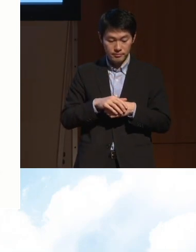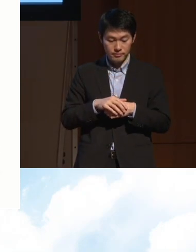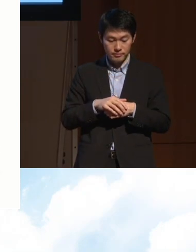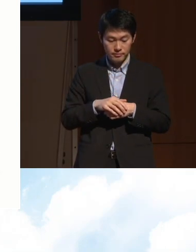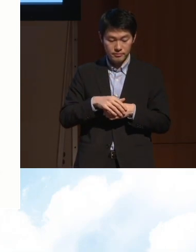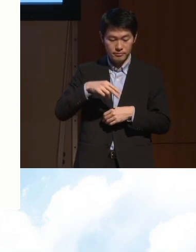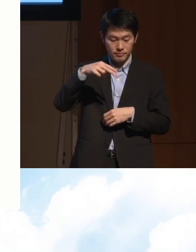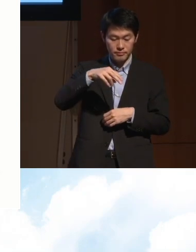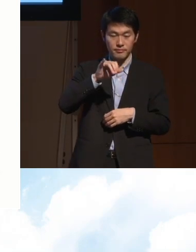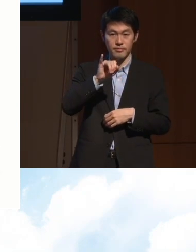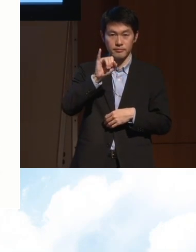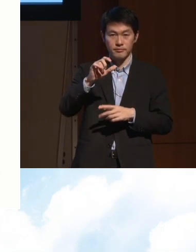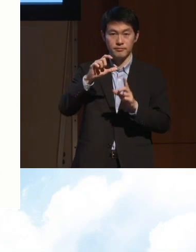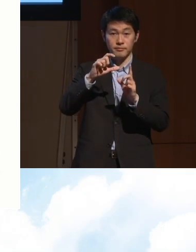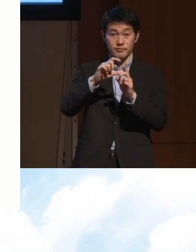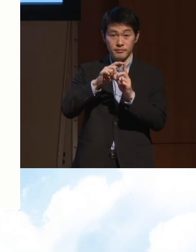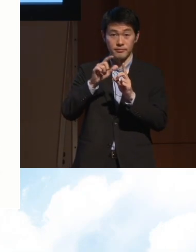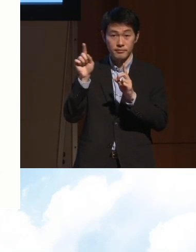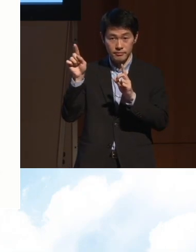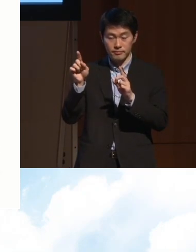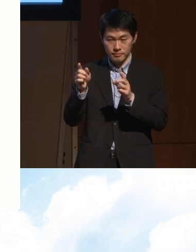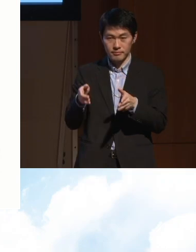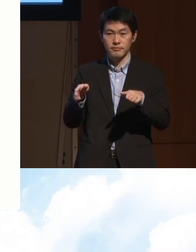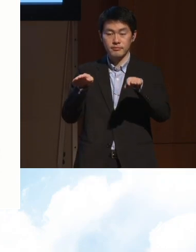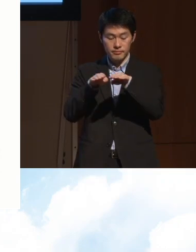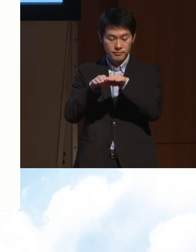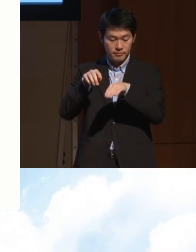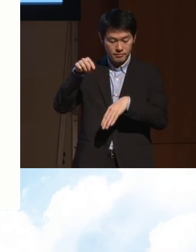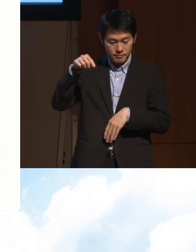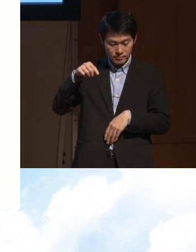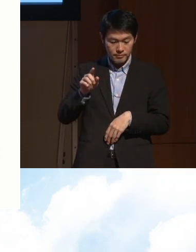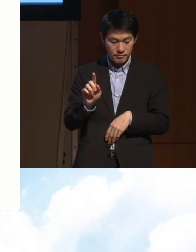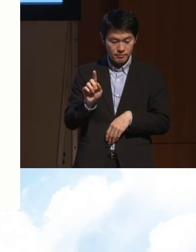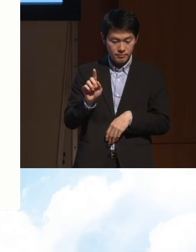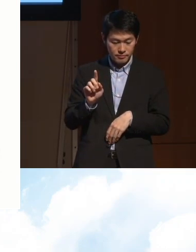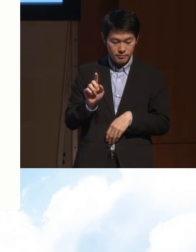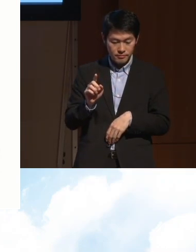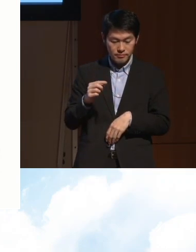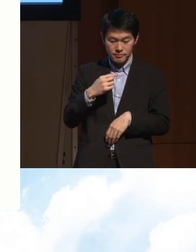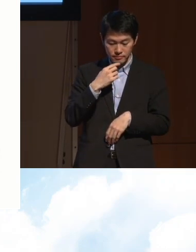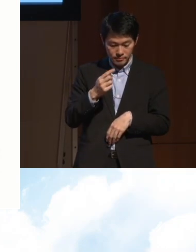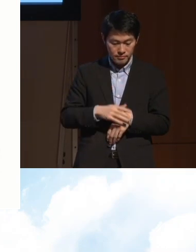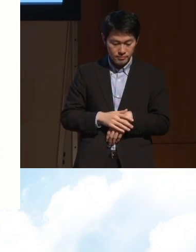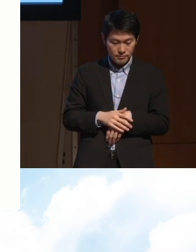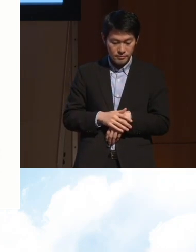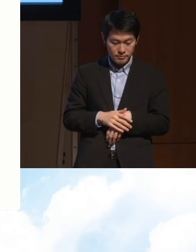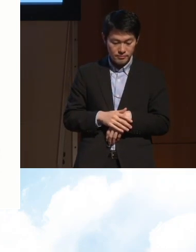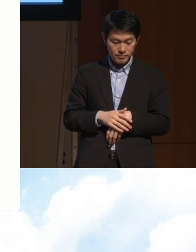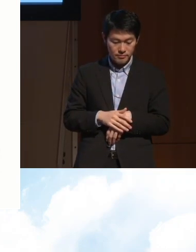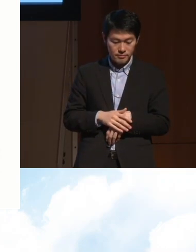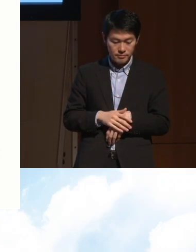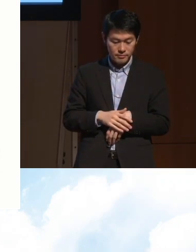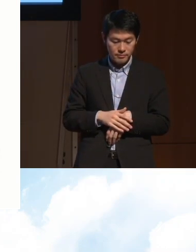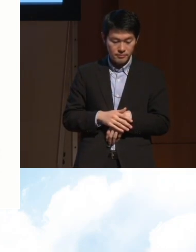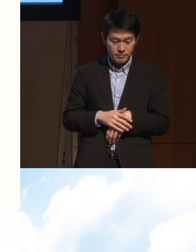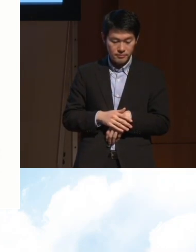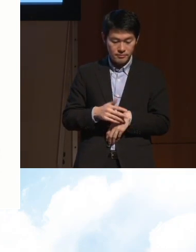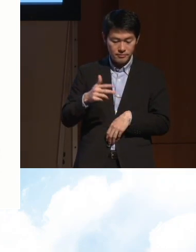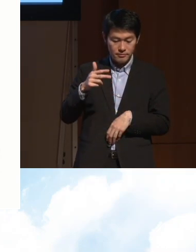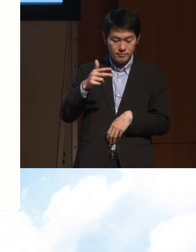introduce new organization, JIS. And our NIID is belonging